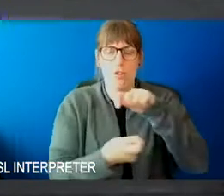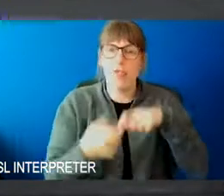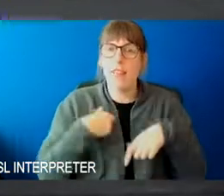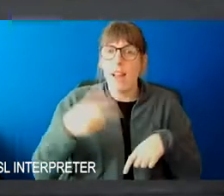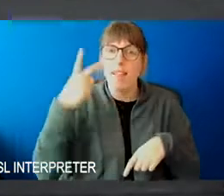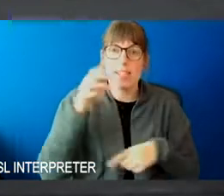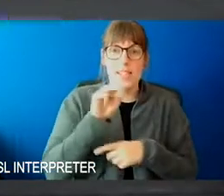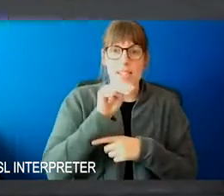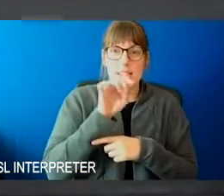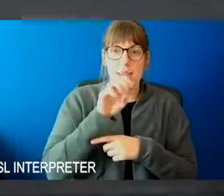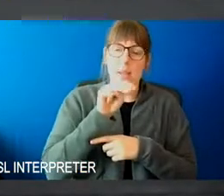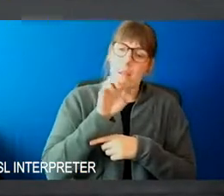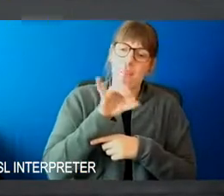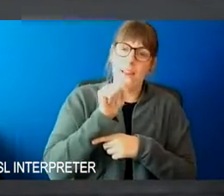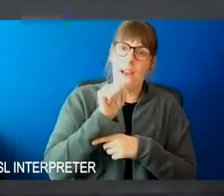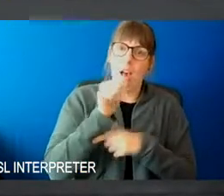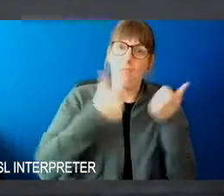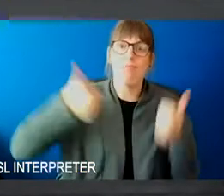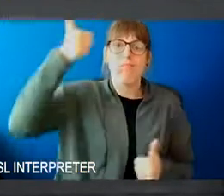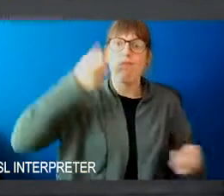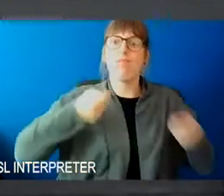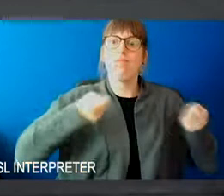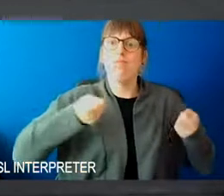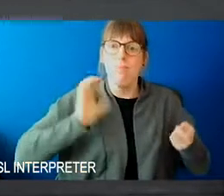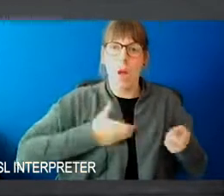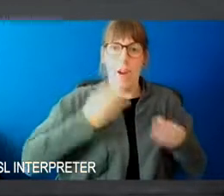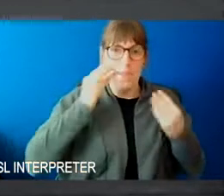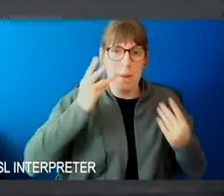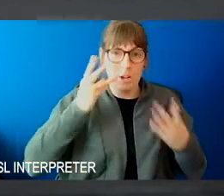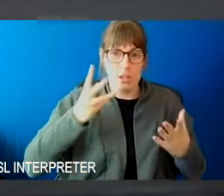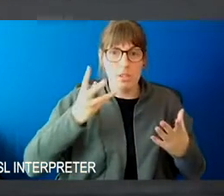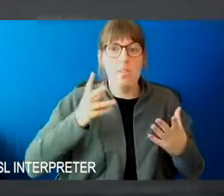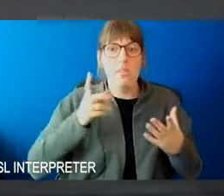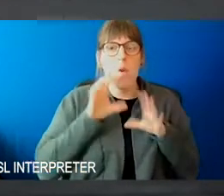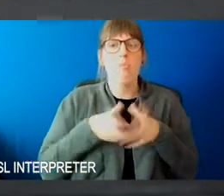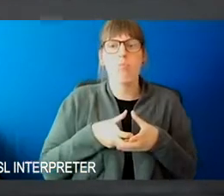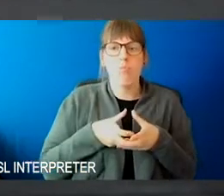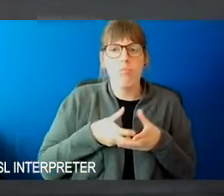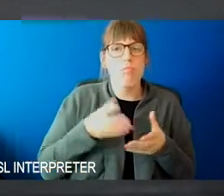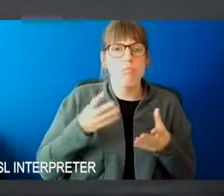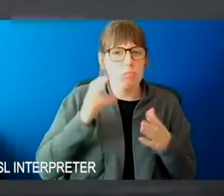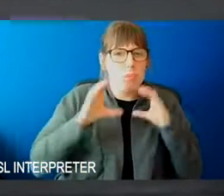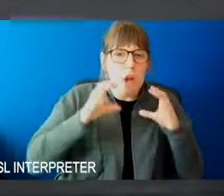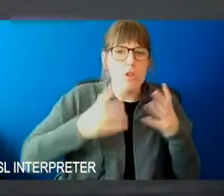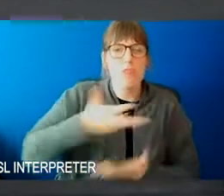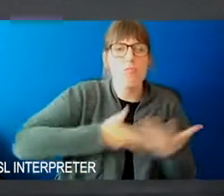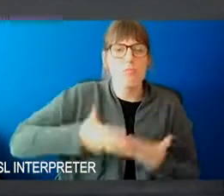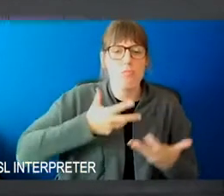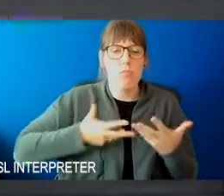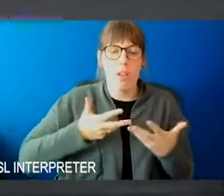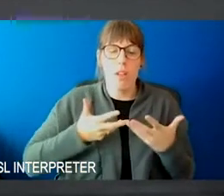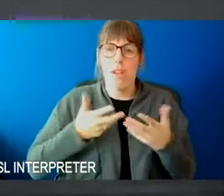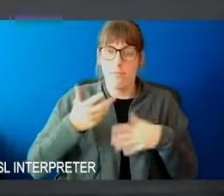media power. I've seen media giants be the main gatekeepers to most of our information sharing in our social